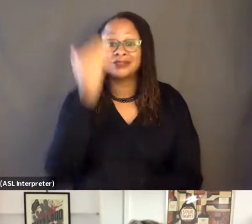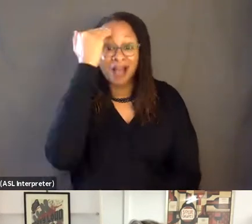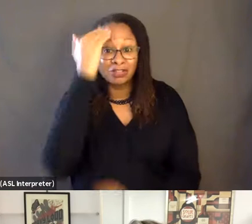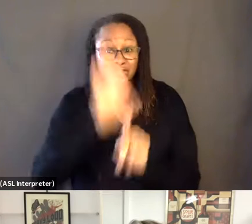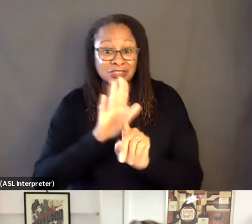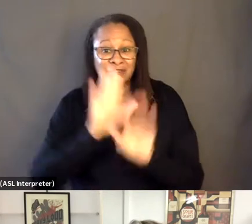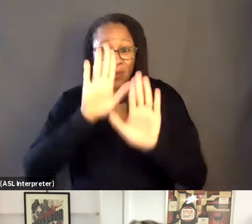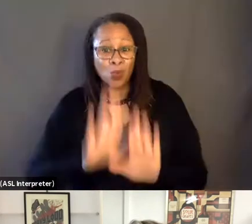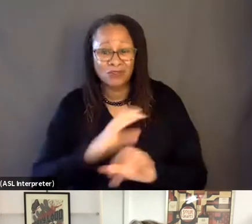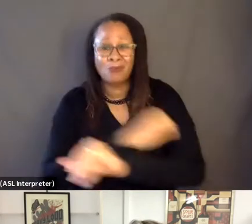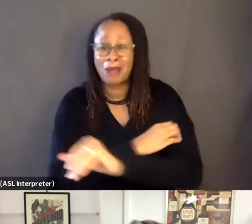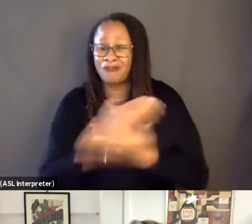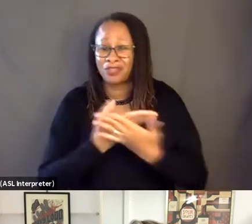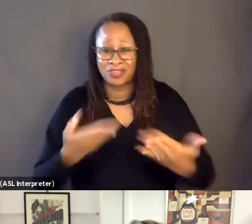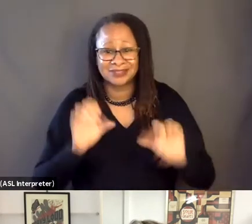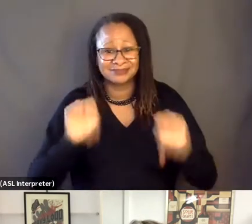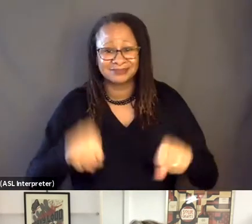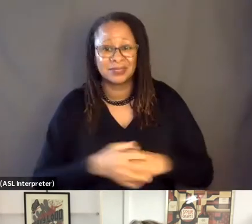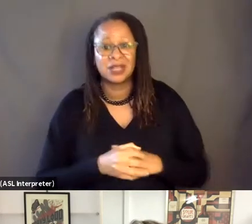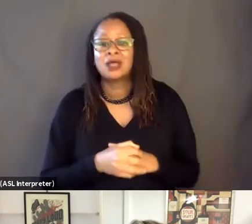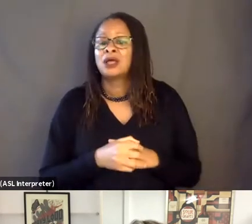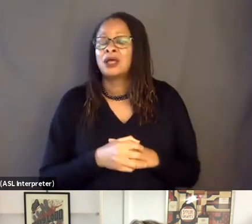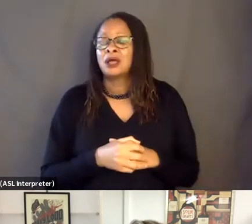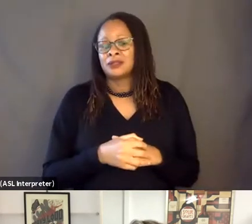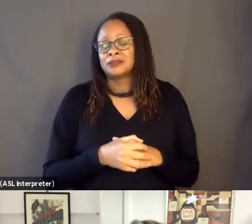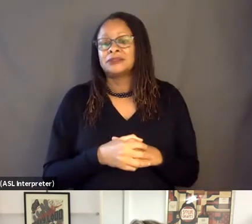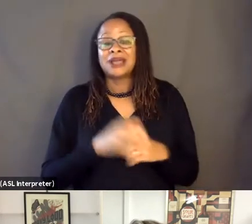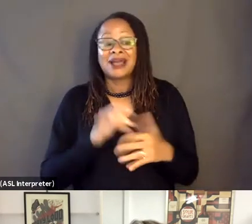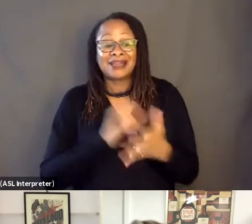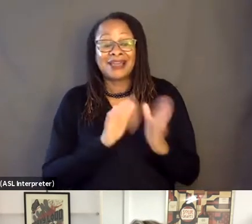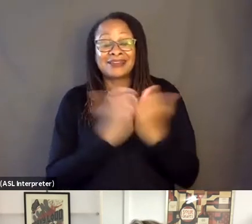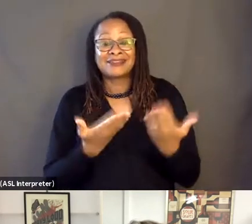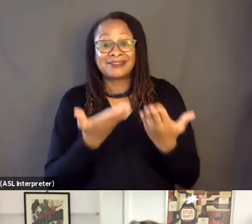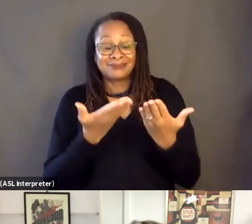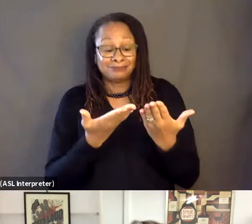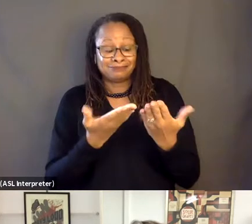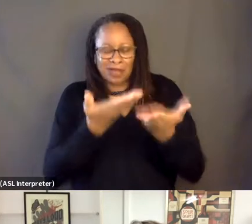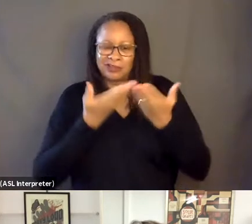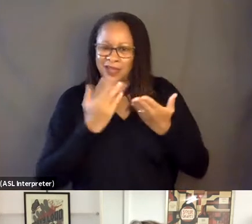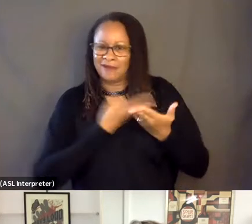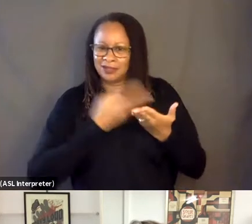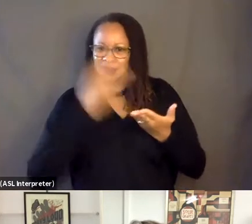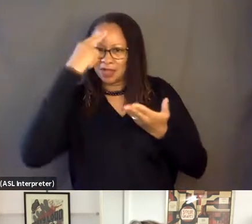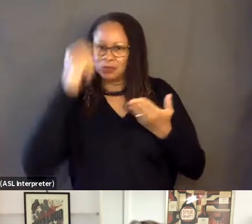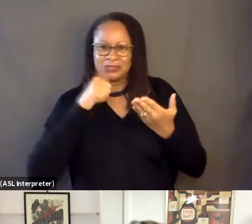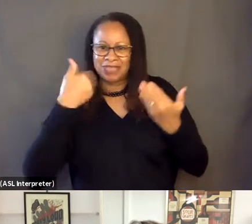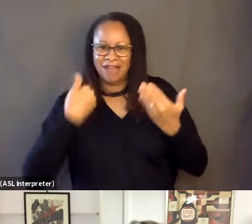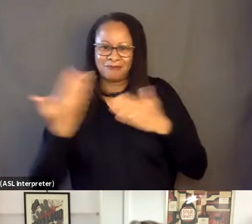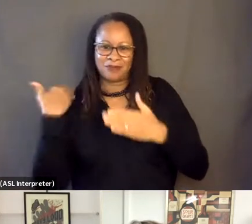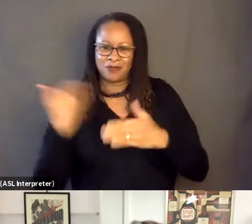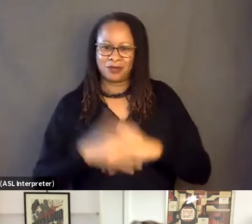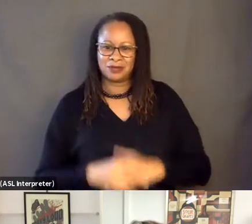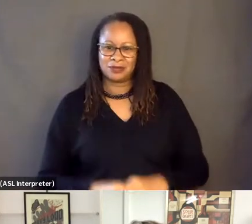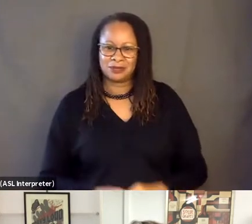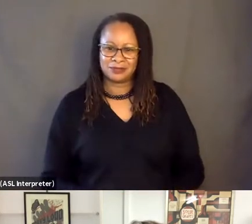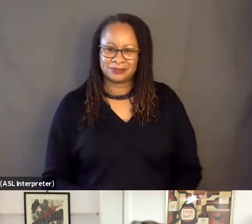is a powerful thing, and it gave us knowledge we wouldn't have otherwise had. I'm taking